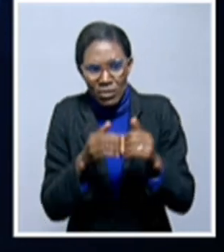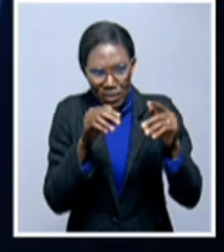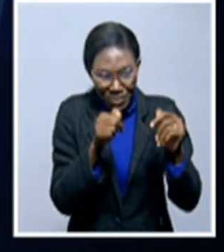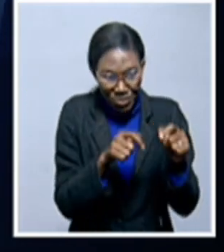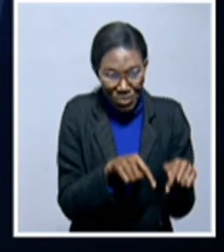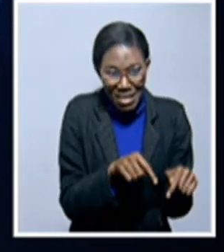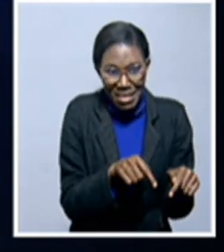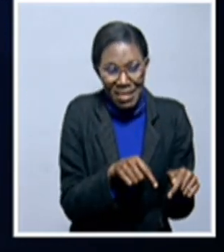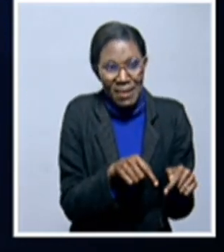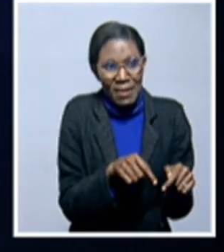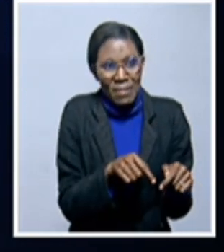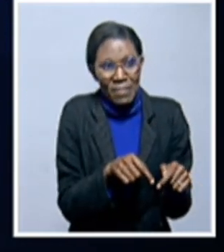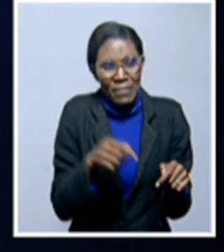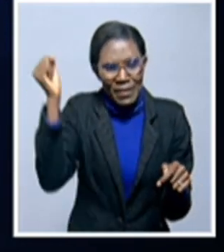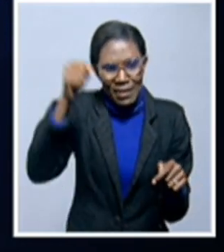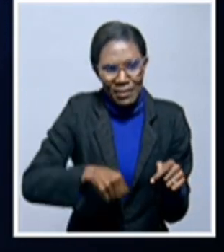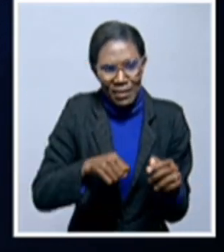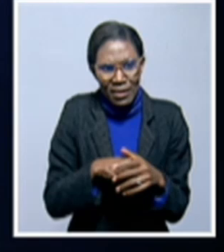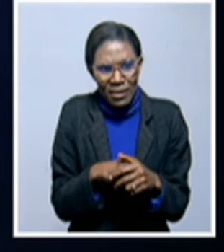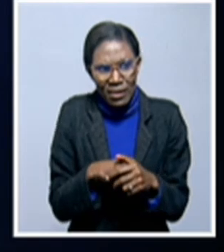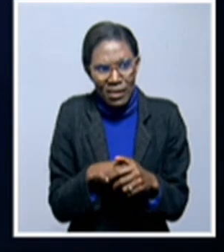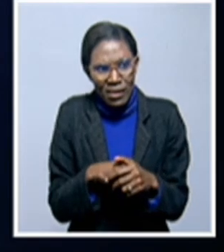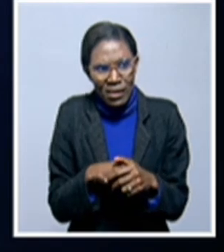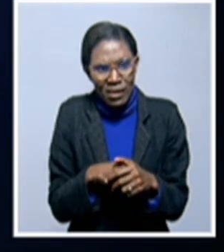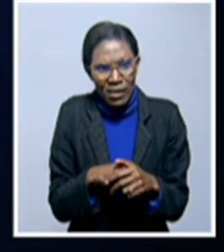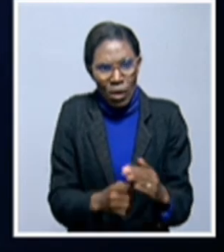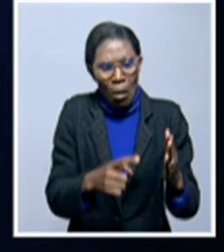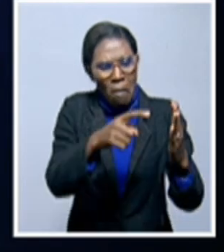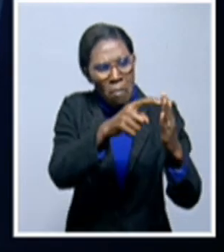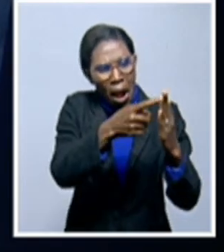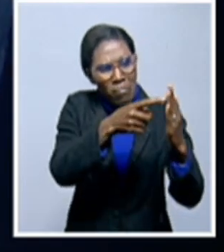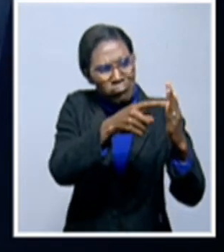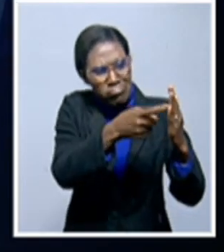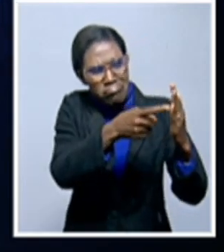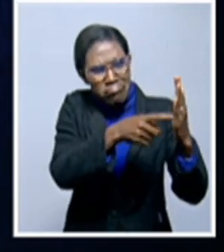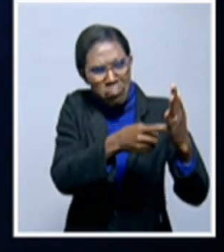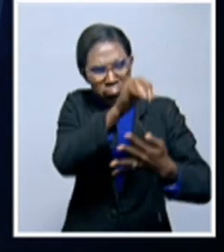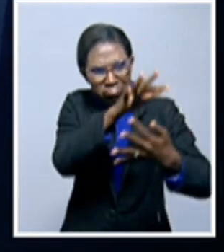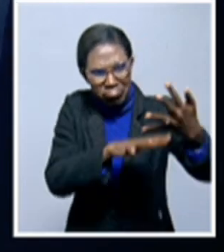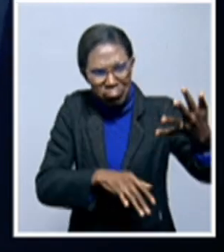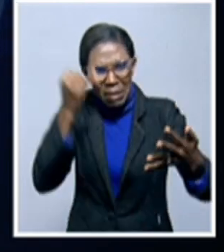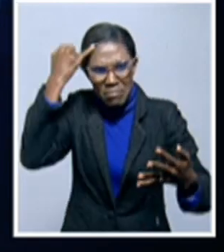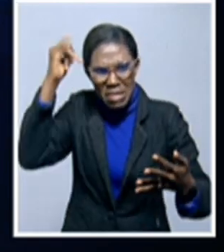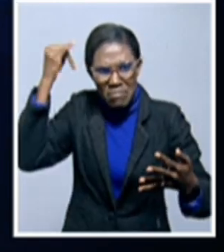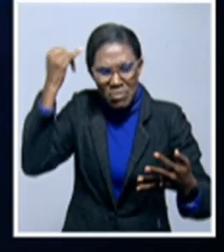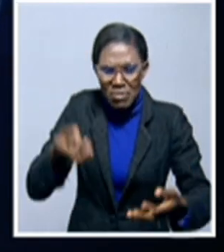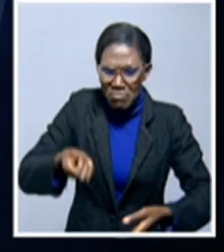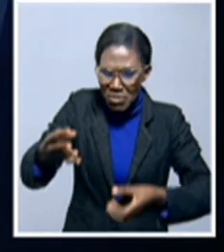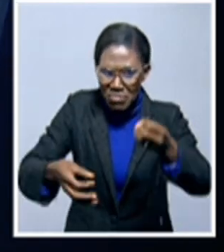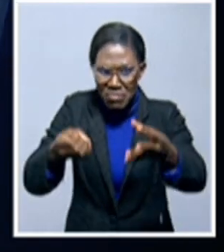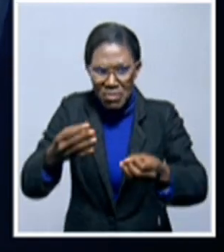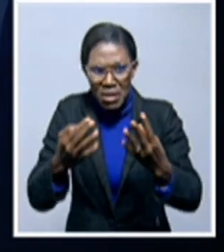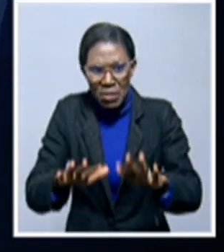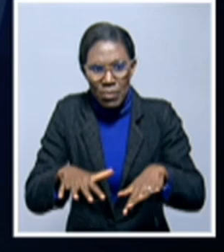Mm-hmm. Okay. Yes, what we have lined up on our order paper is a number of motions that are possibly to be